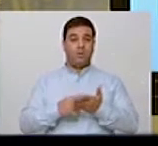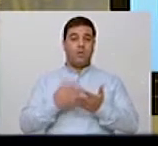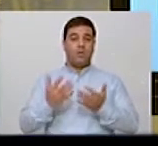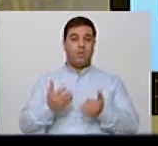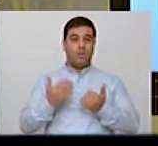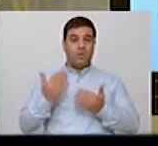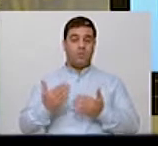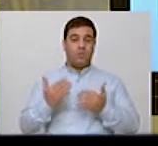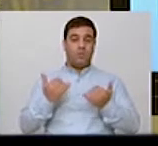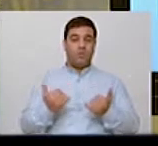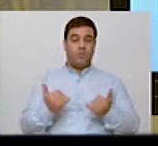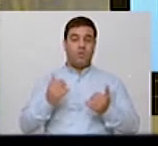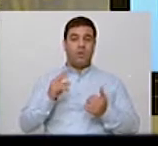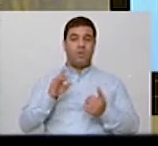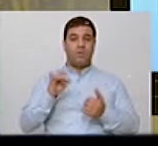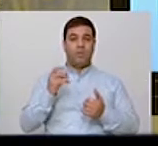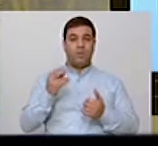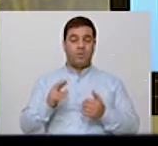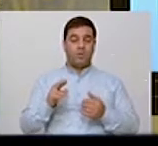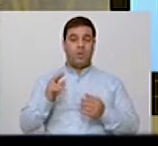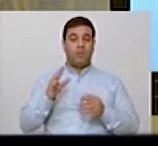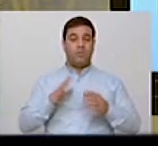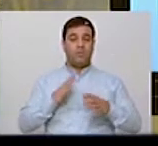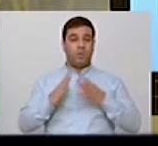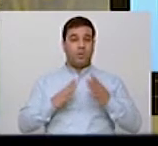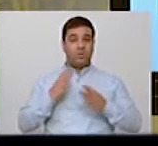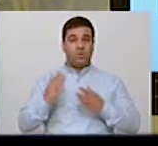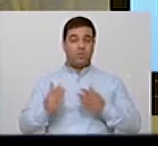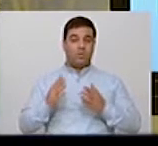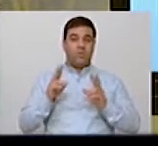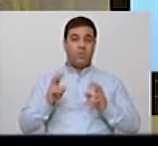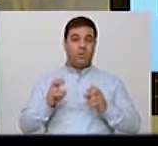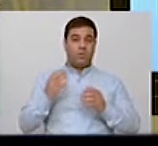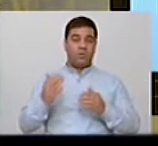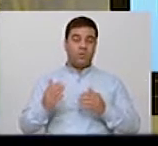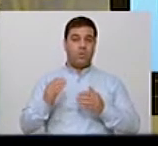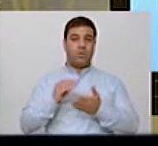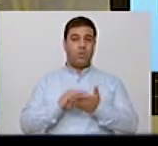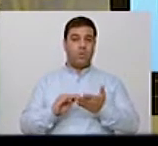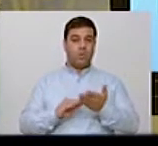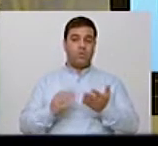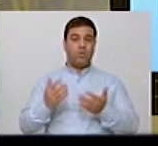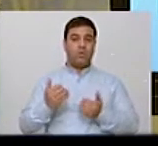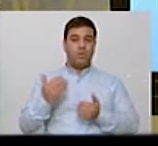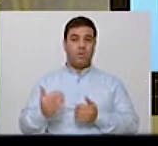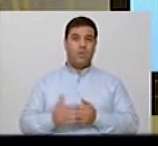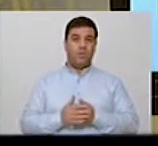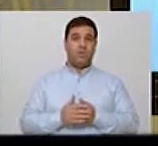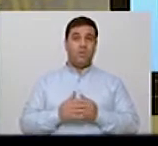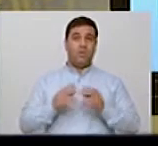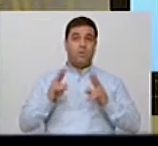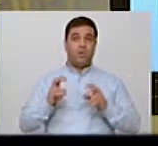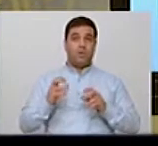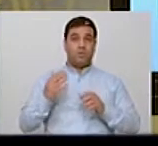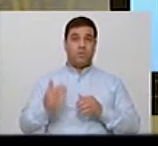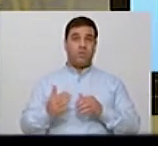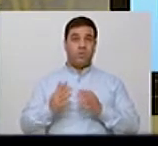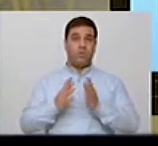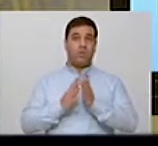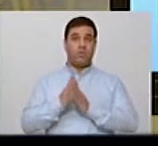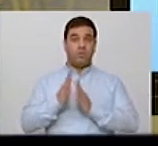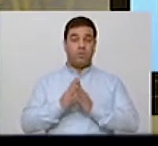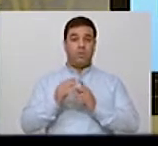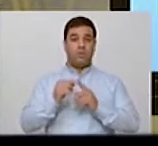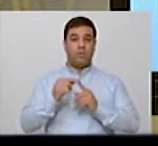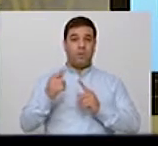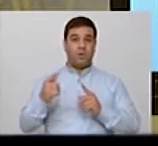olib, bugungi laboratoriya mashg'ulotimizning mavzusini yozib oling. Mavzu: o'simlik